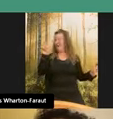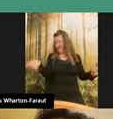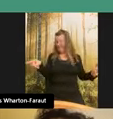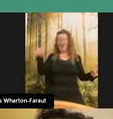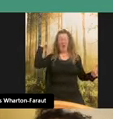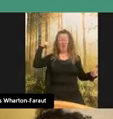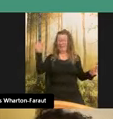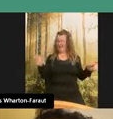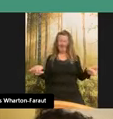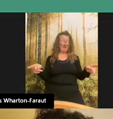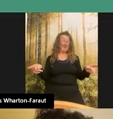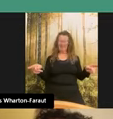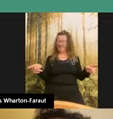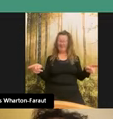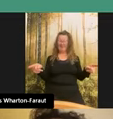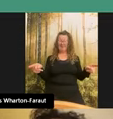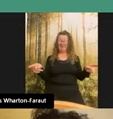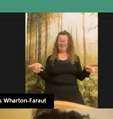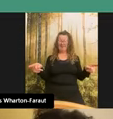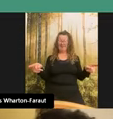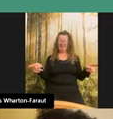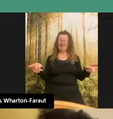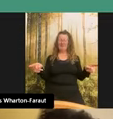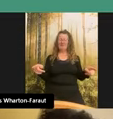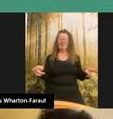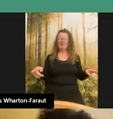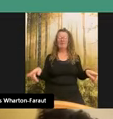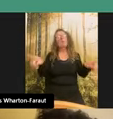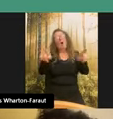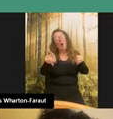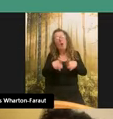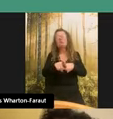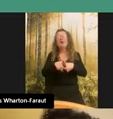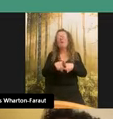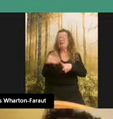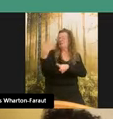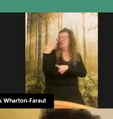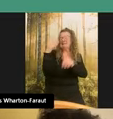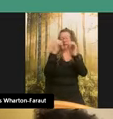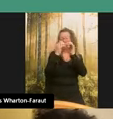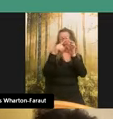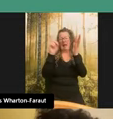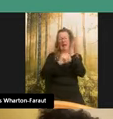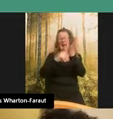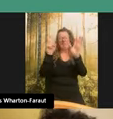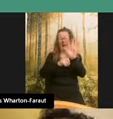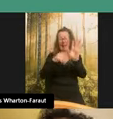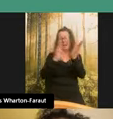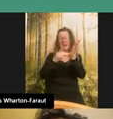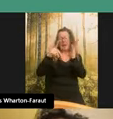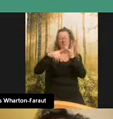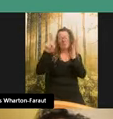But also we've got the fight for Belly Majinga, who worked as a British transport